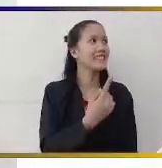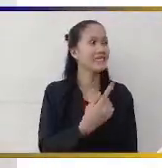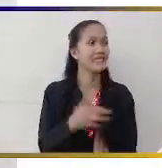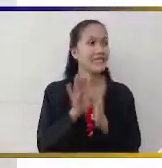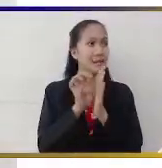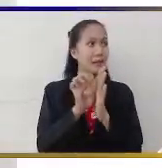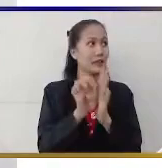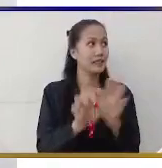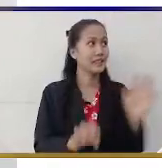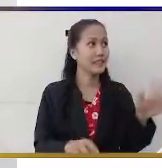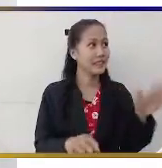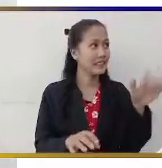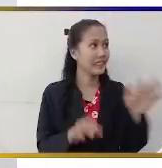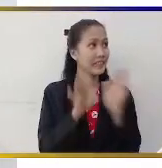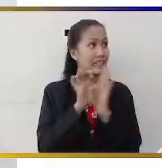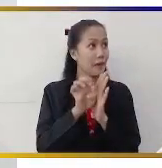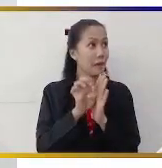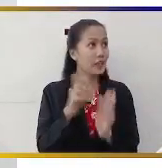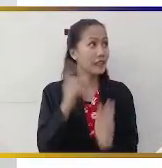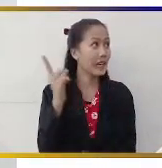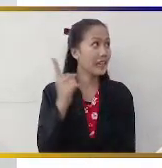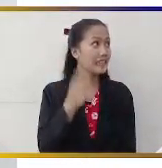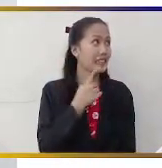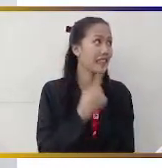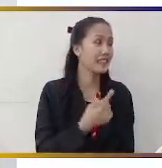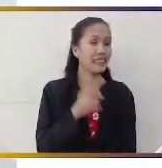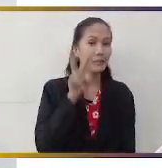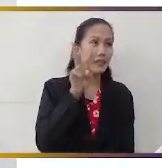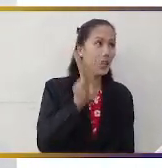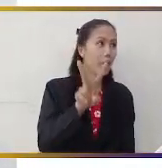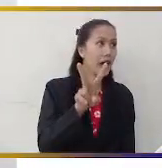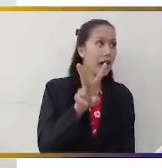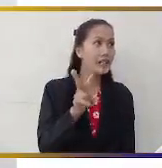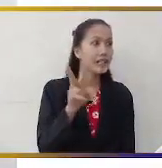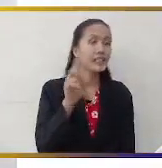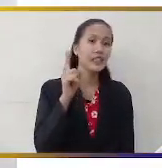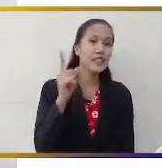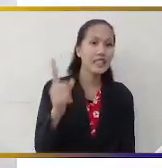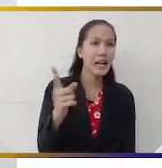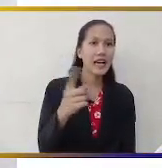happens, amen. What's going to happen? What's going to happen?